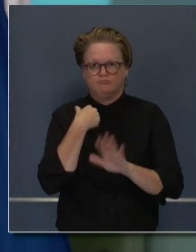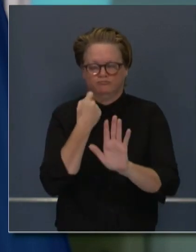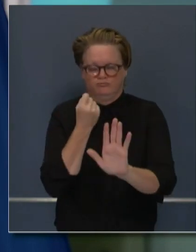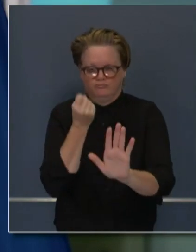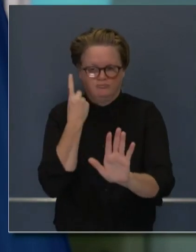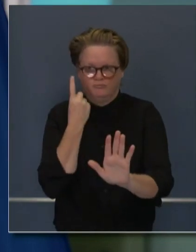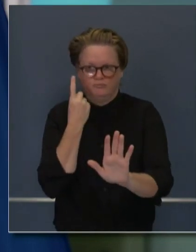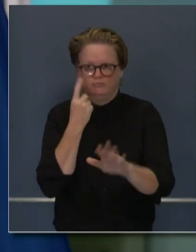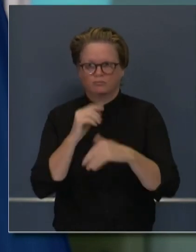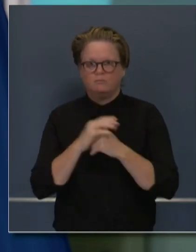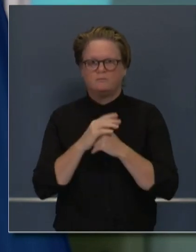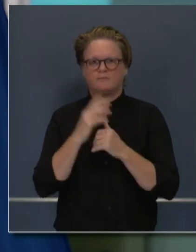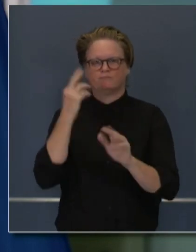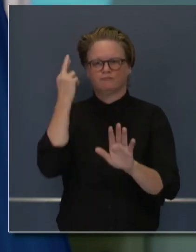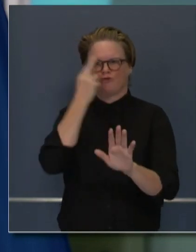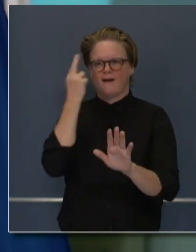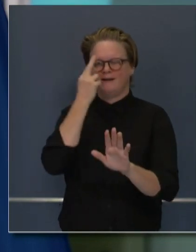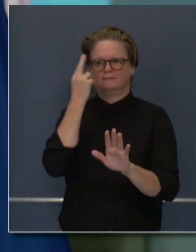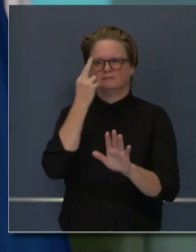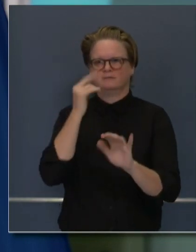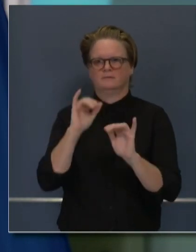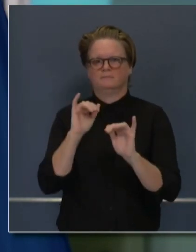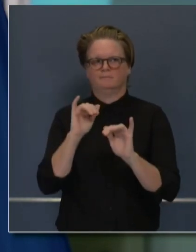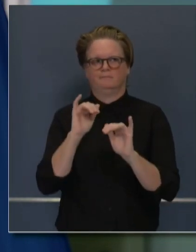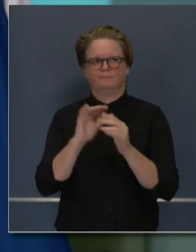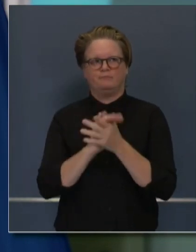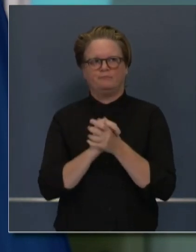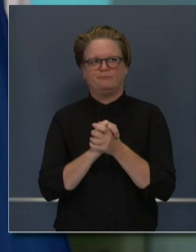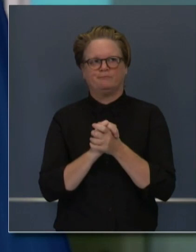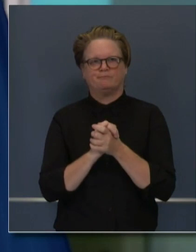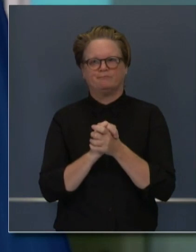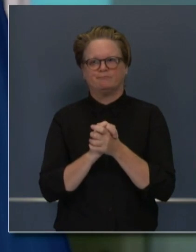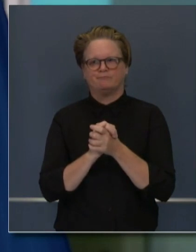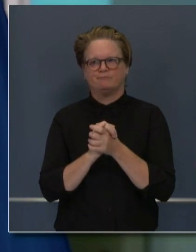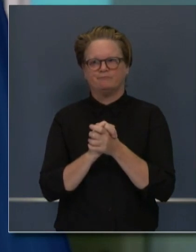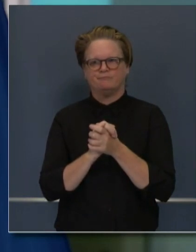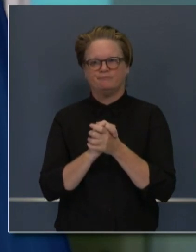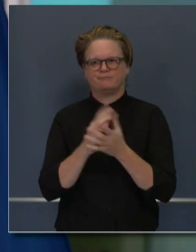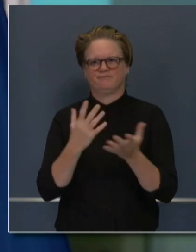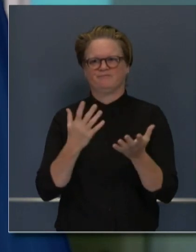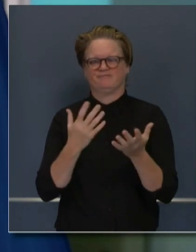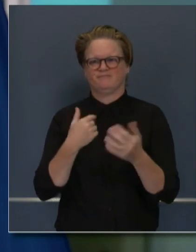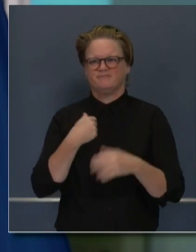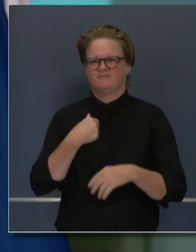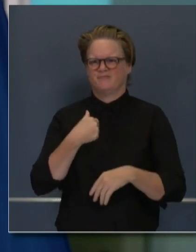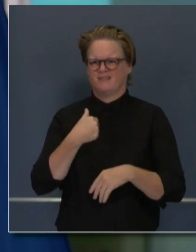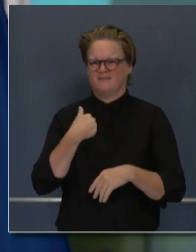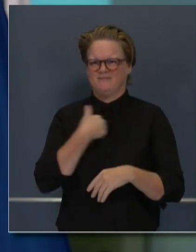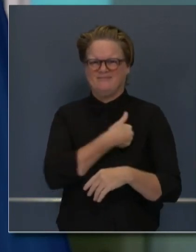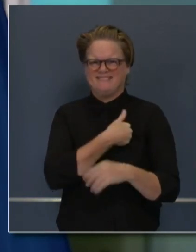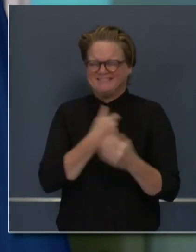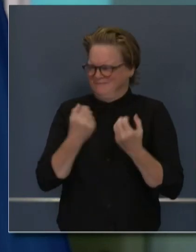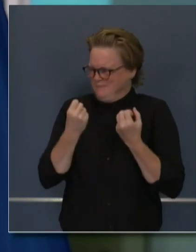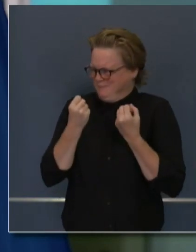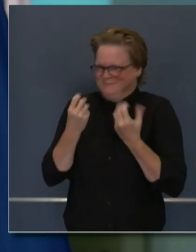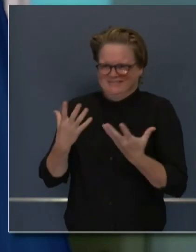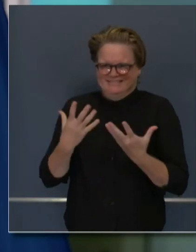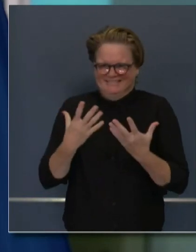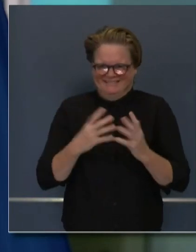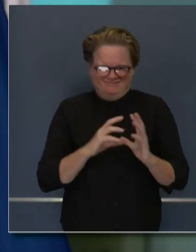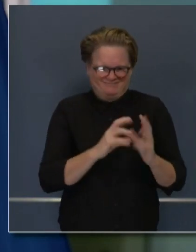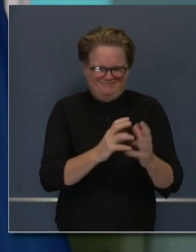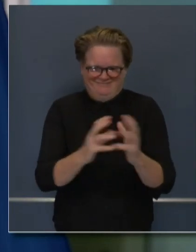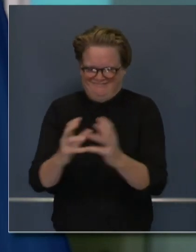the reality is, at the end of the day, I think it's the Bible that teaches us we're many parts but one body. And so there's an interdependence. There's a